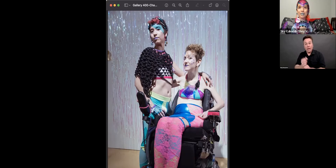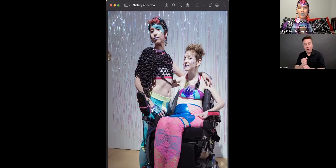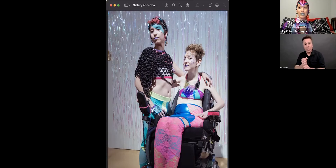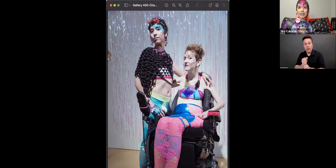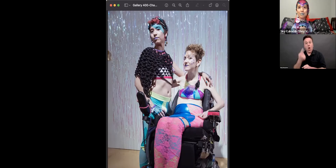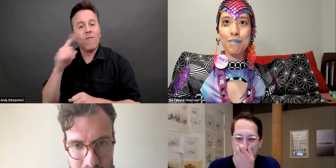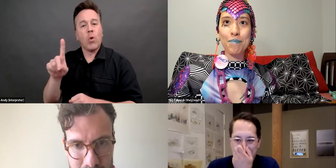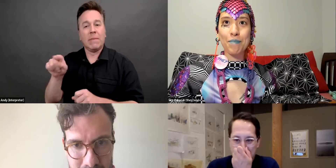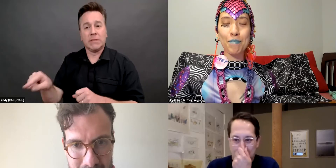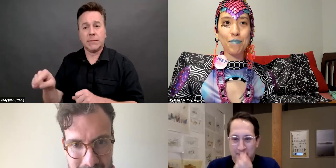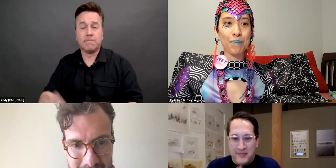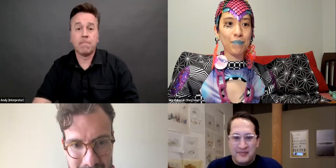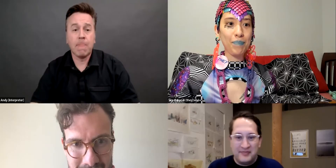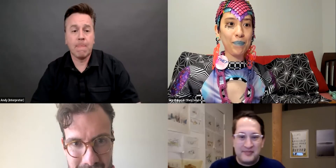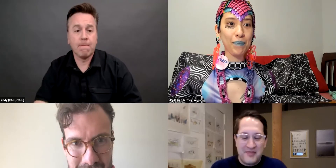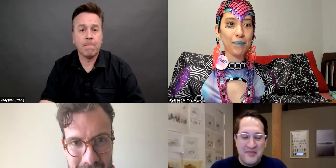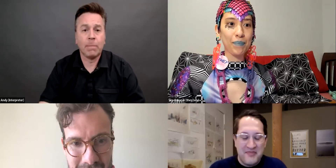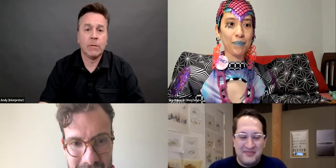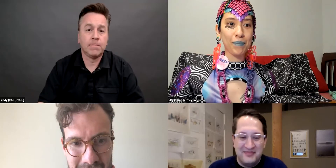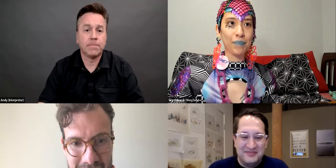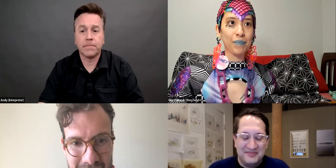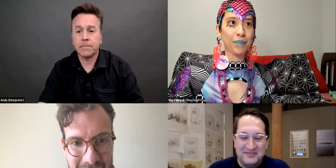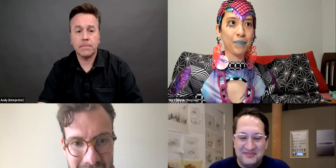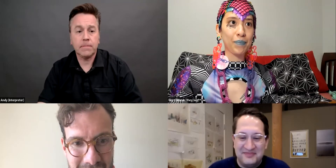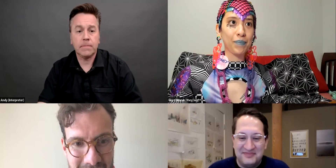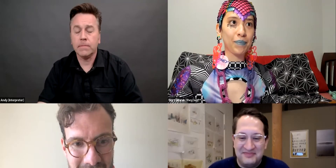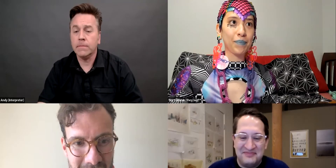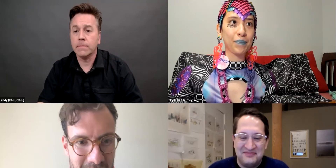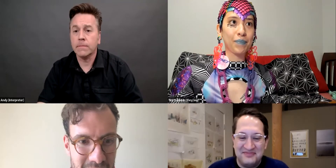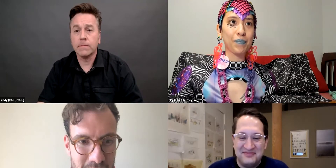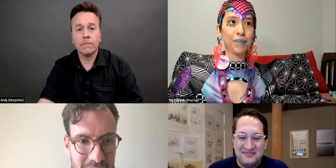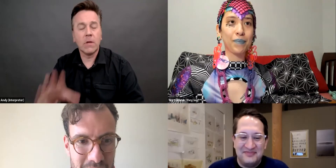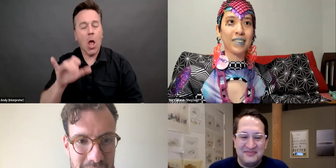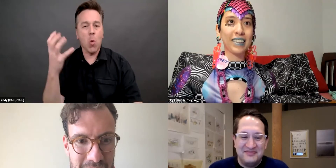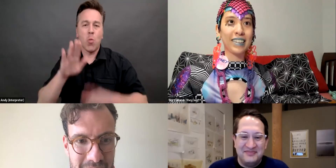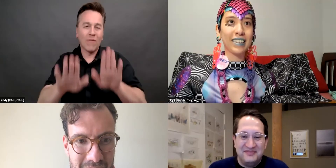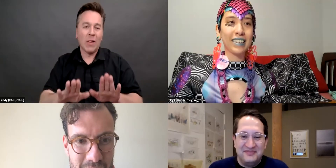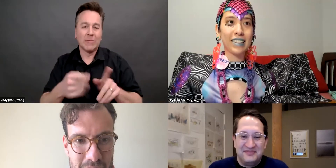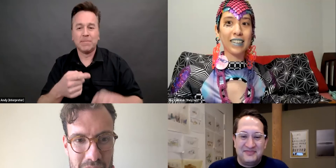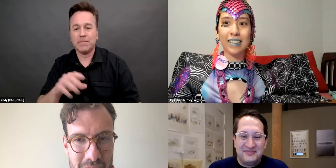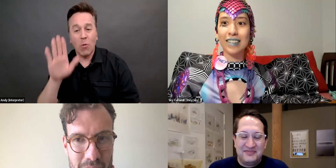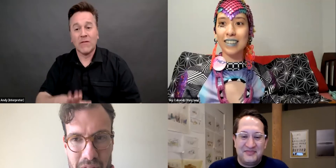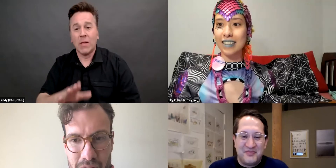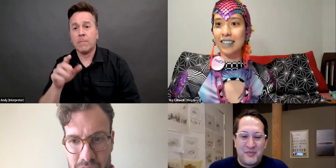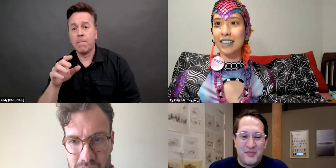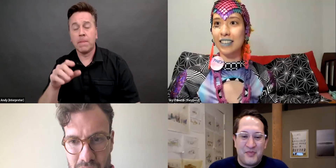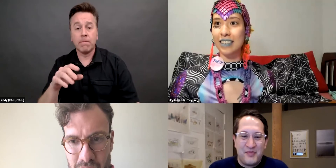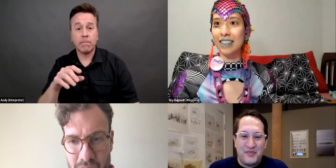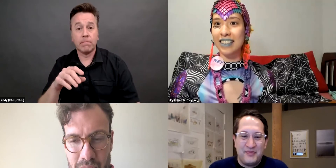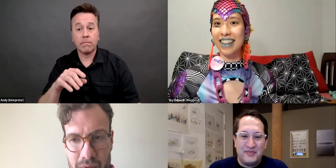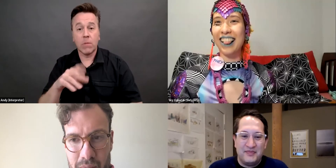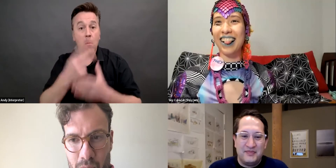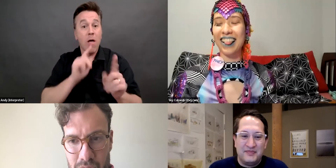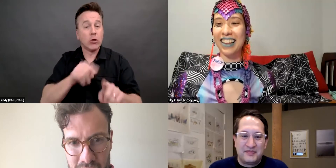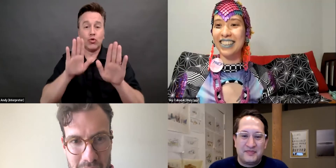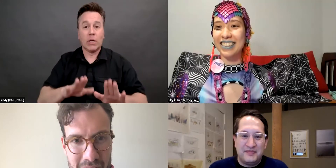creating for disability. Oh, that's wonderful. That's wonderful. Both answers are so good. I